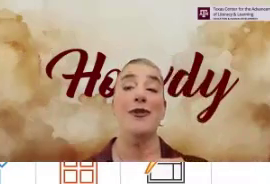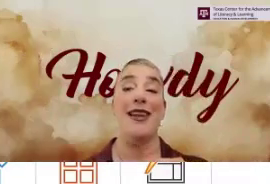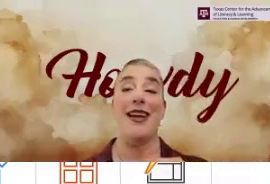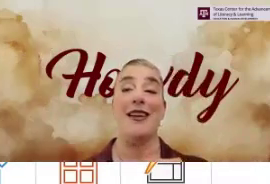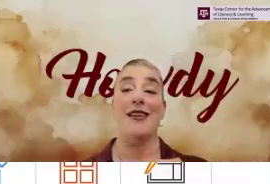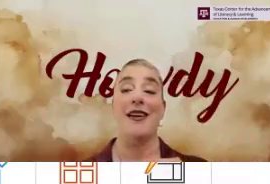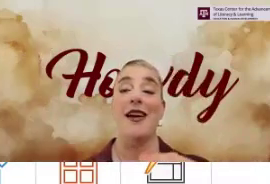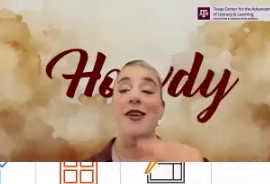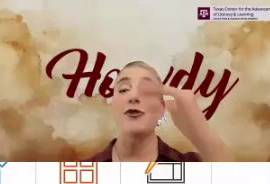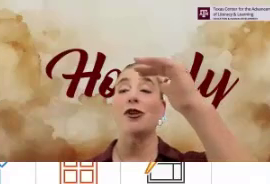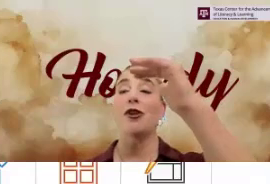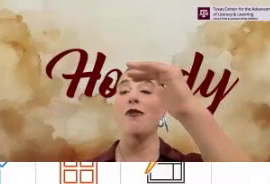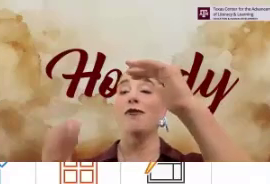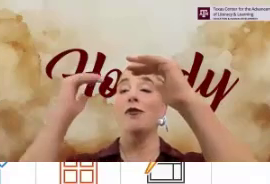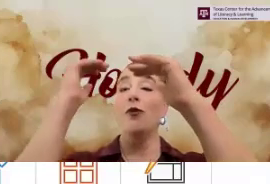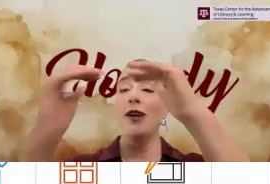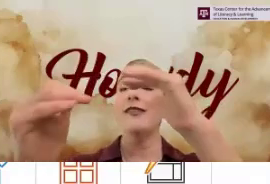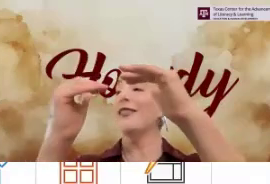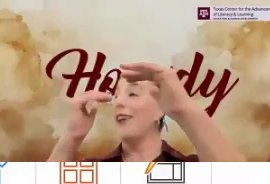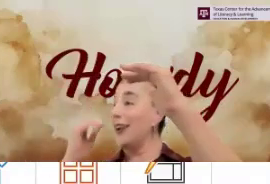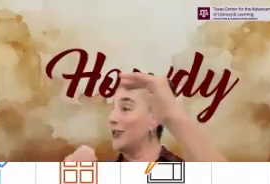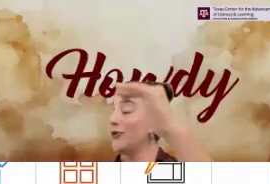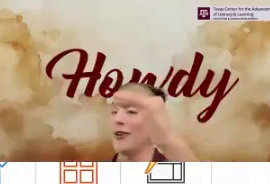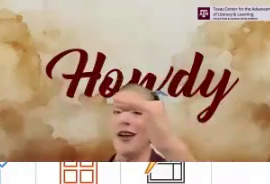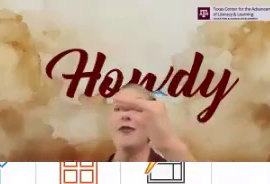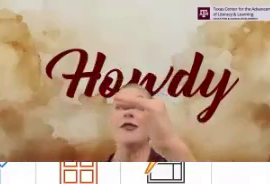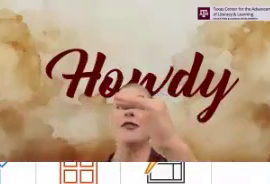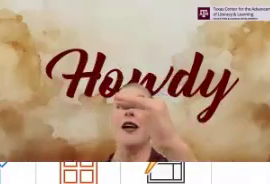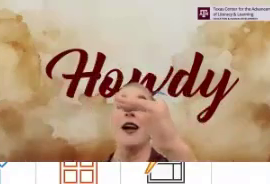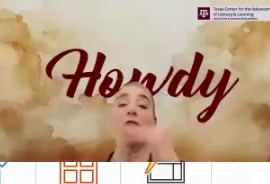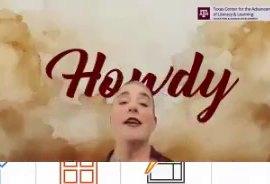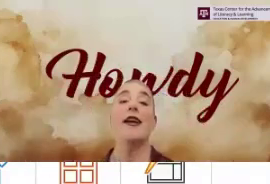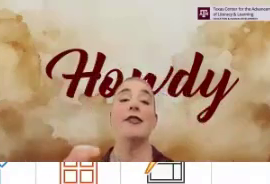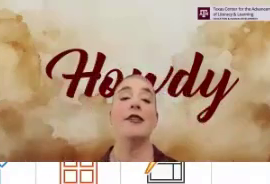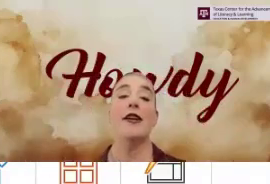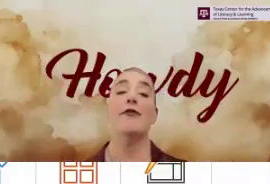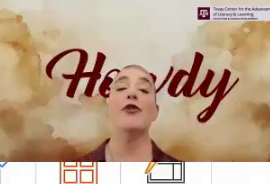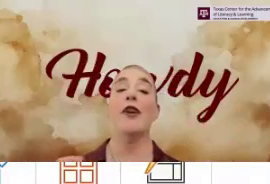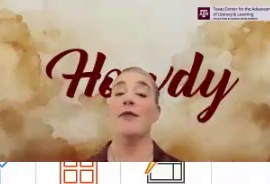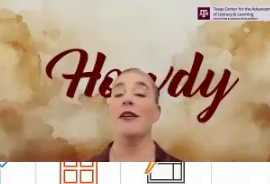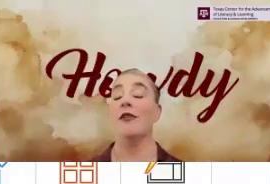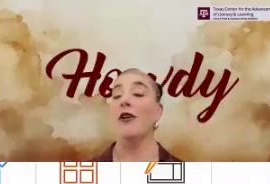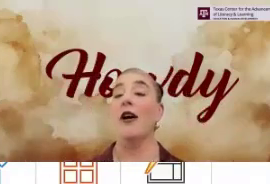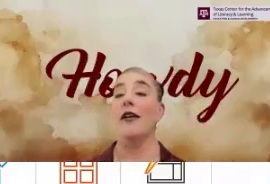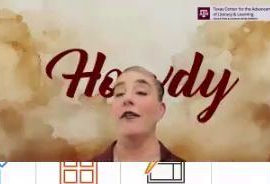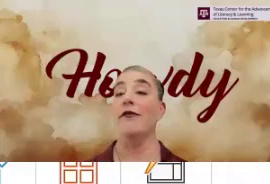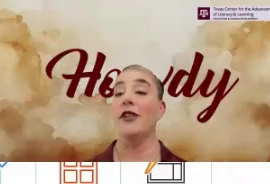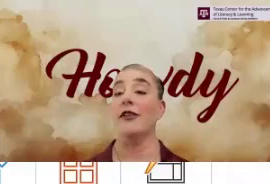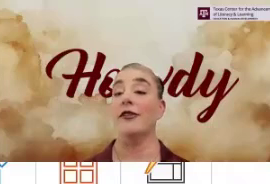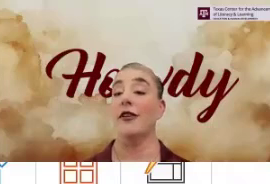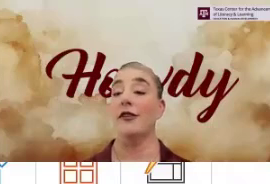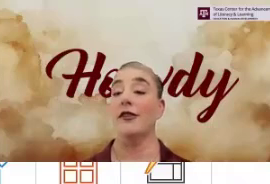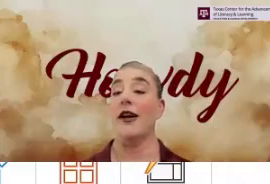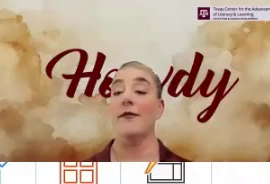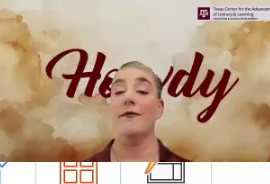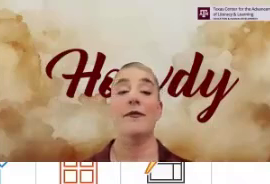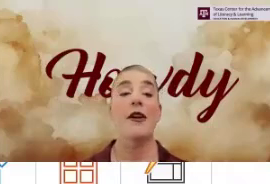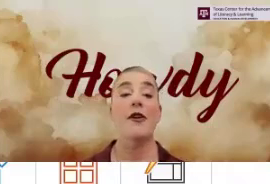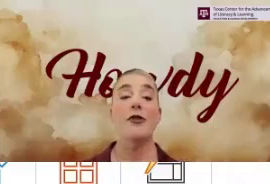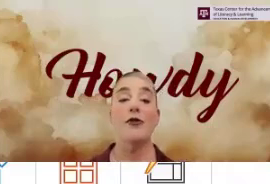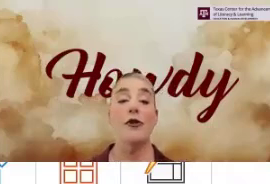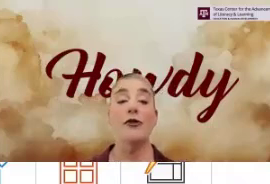know it, will they? You could go from one slide to another slide instead of cramming a lot of text on a